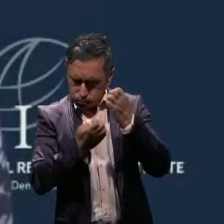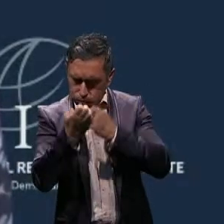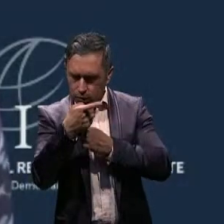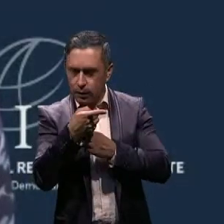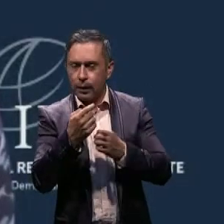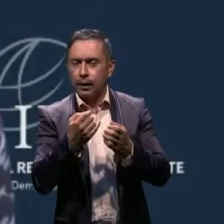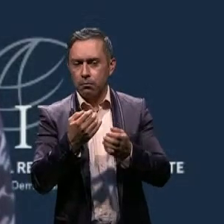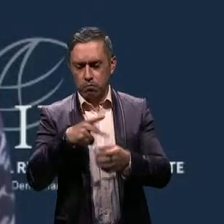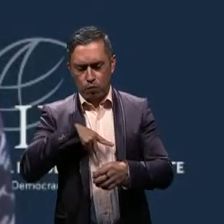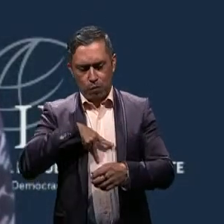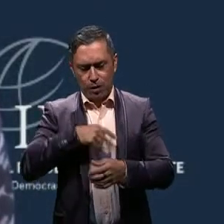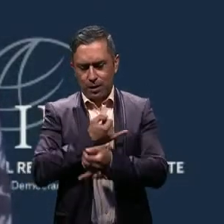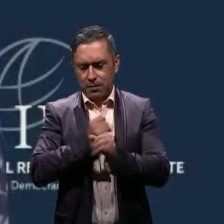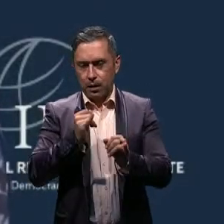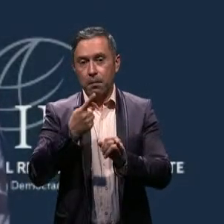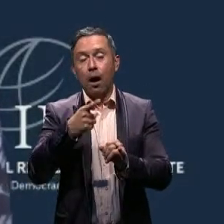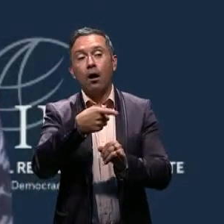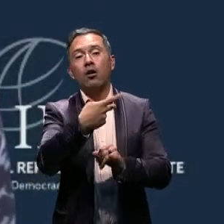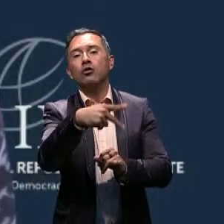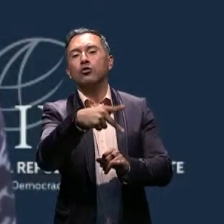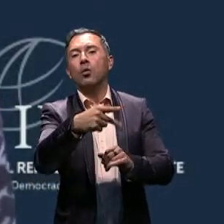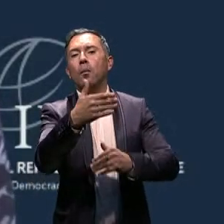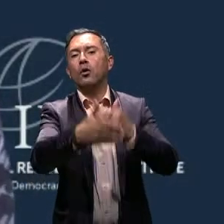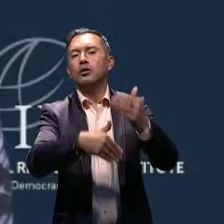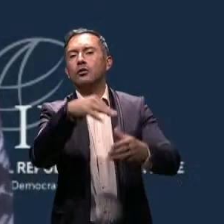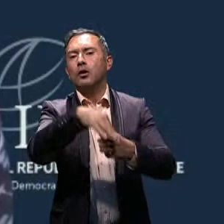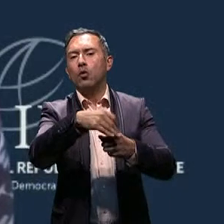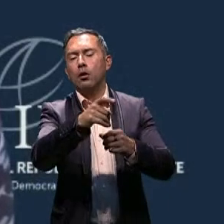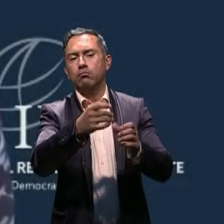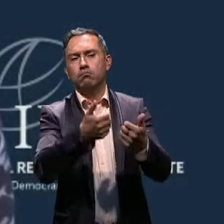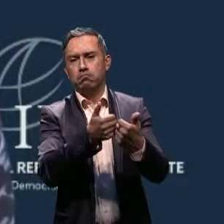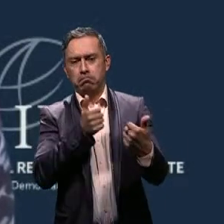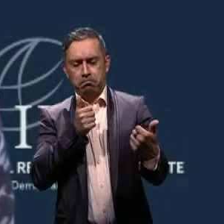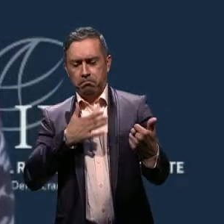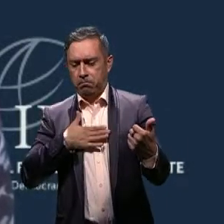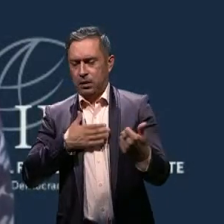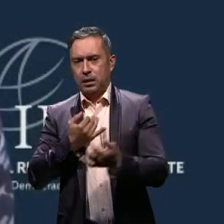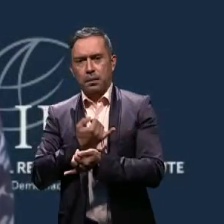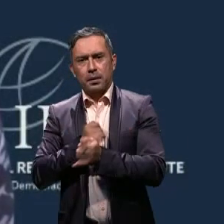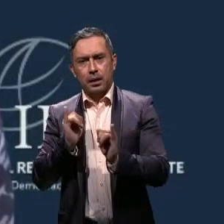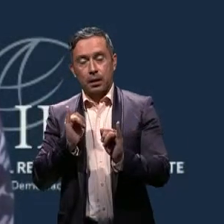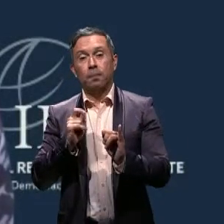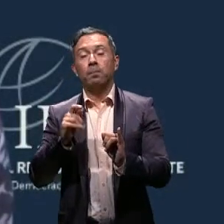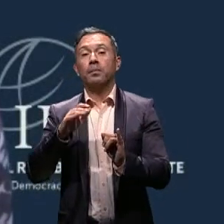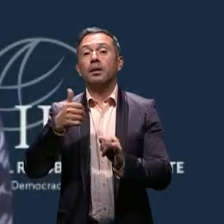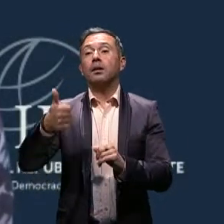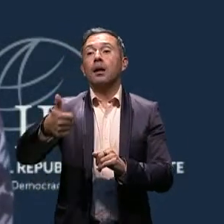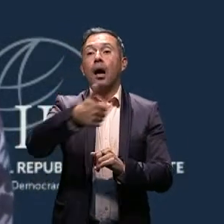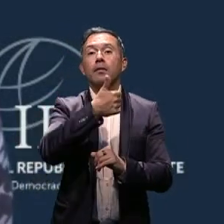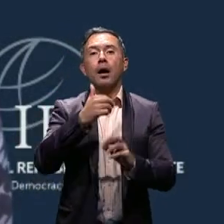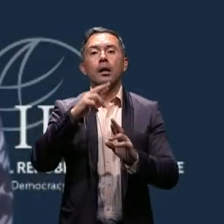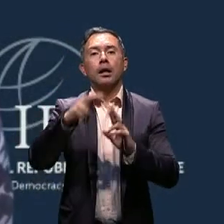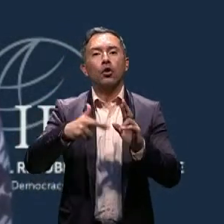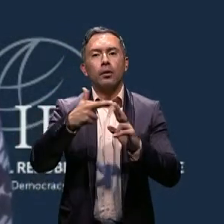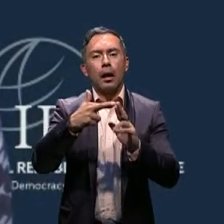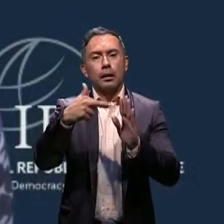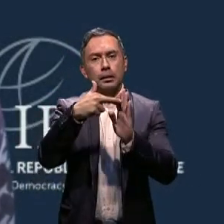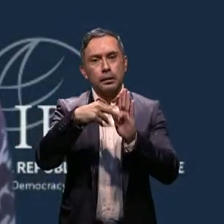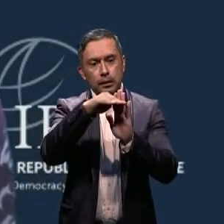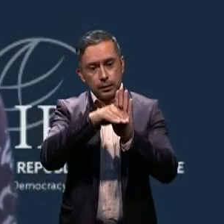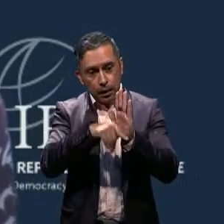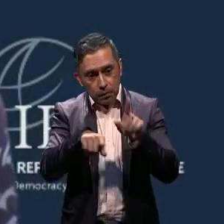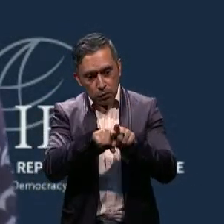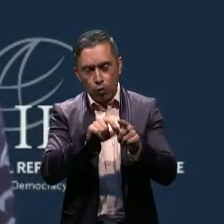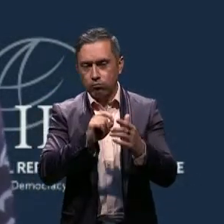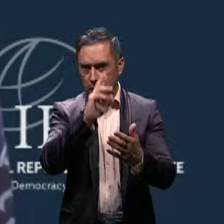citizen surveys allow to make some evaluation regarding the development of the electoral processes, adjusting them to the regional standards